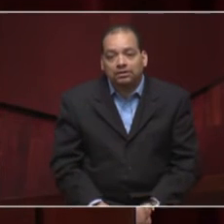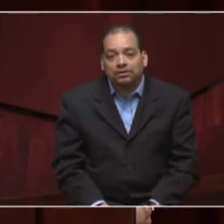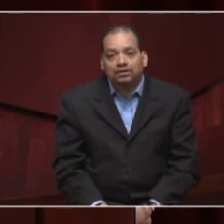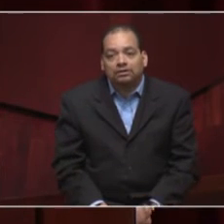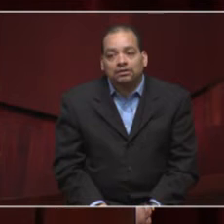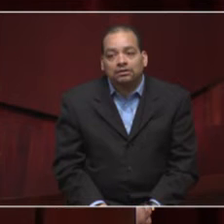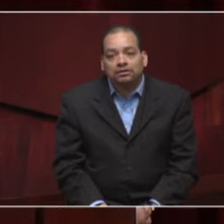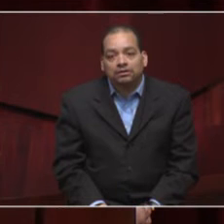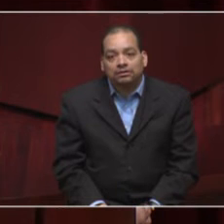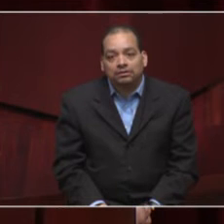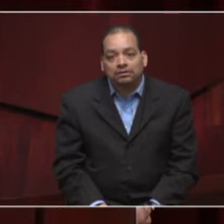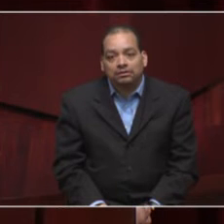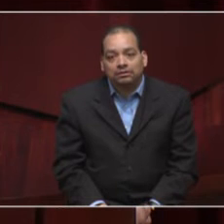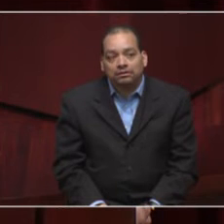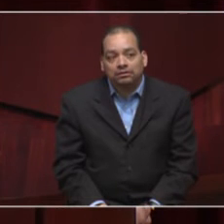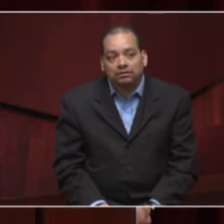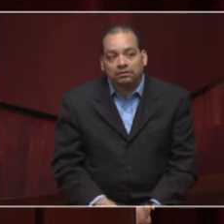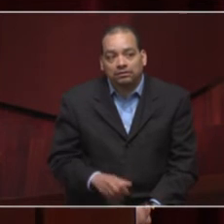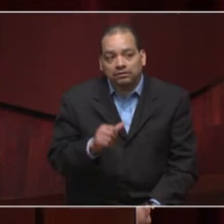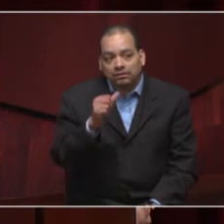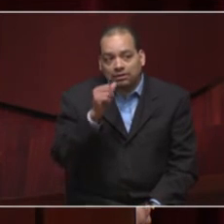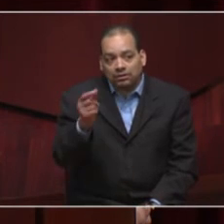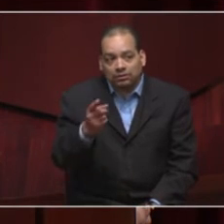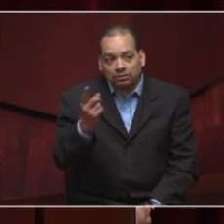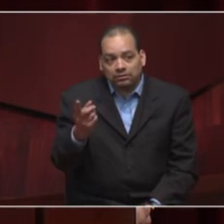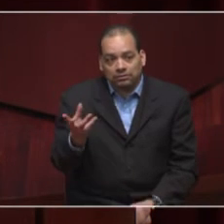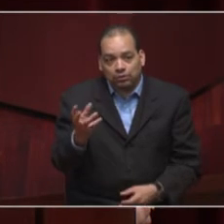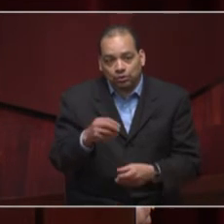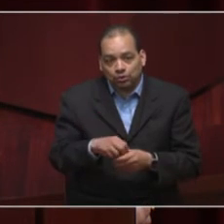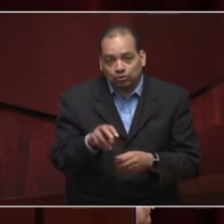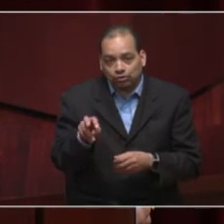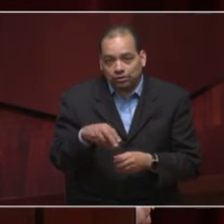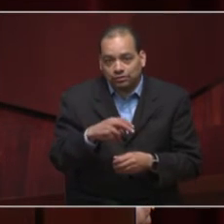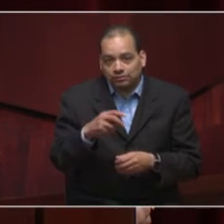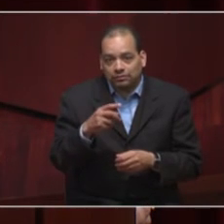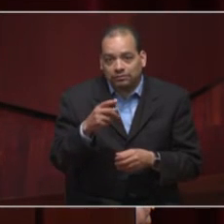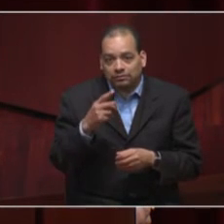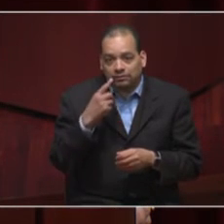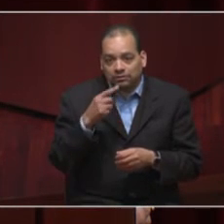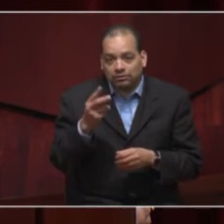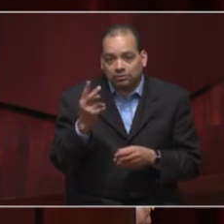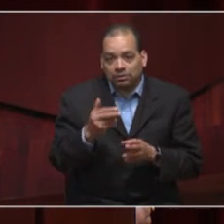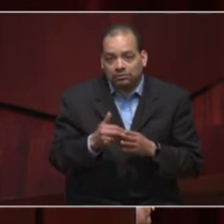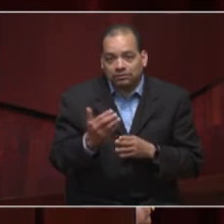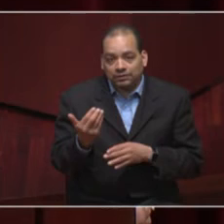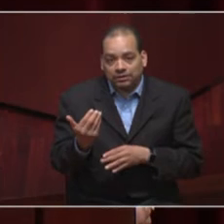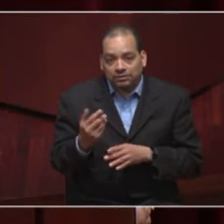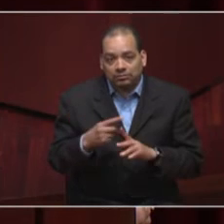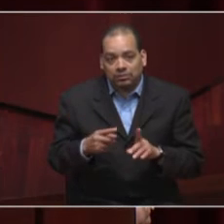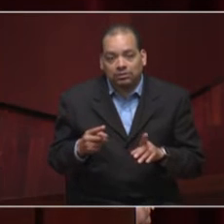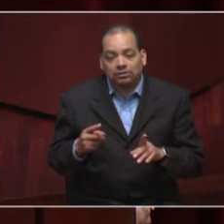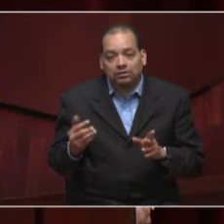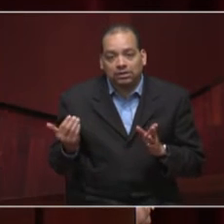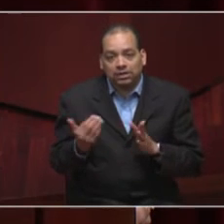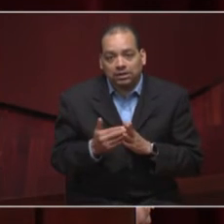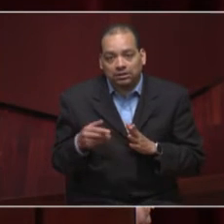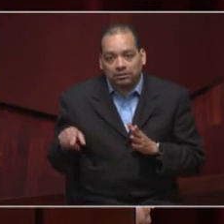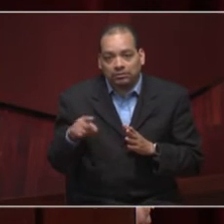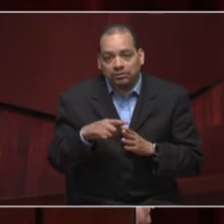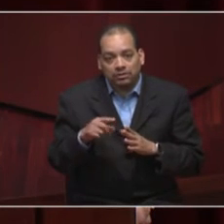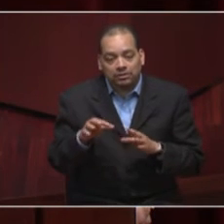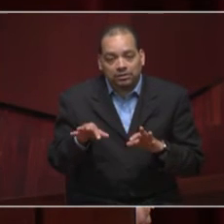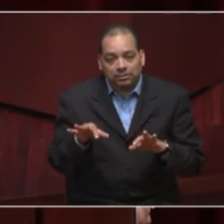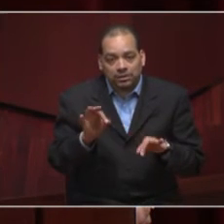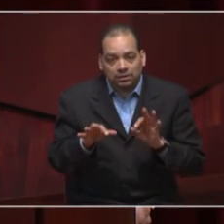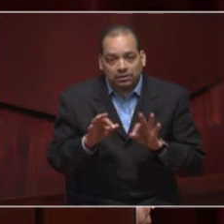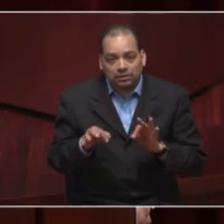Not only did we include transfers that became eligible in 2015, we went back and picked up